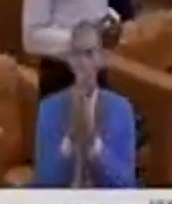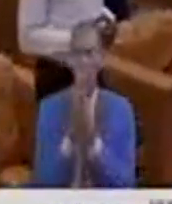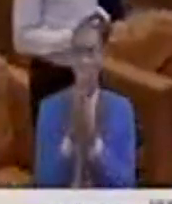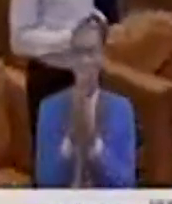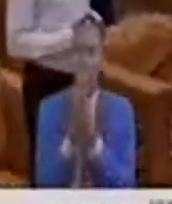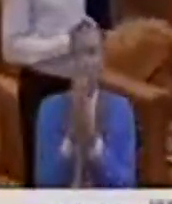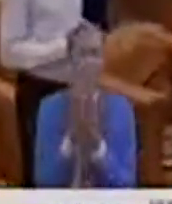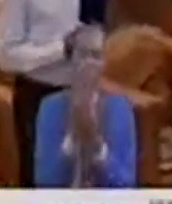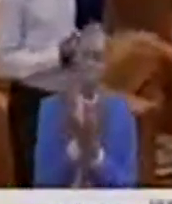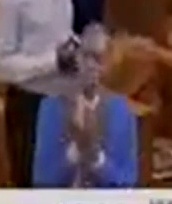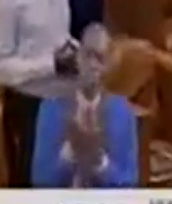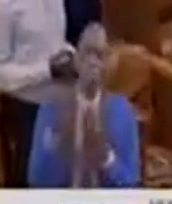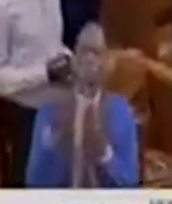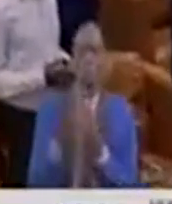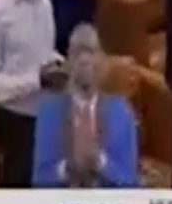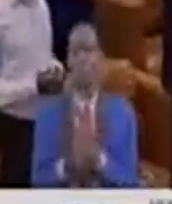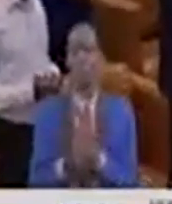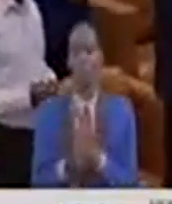Godliness.